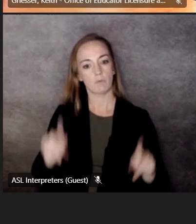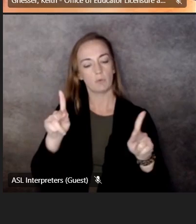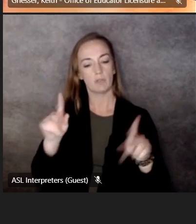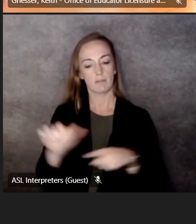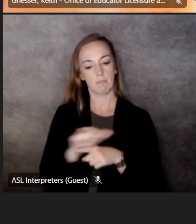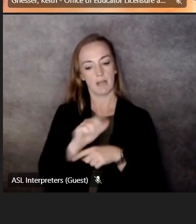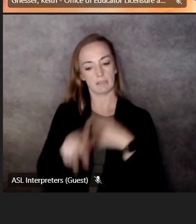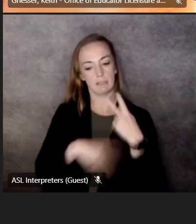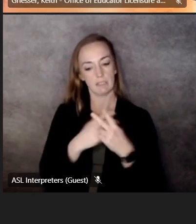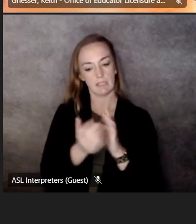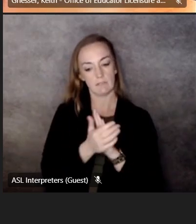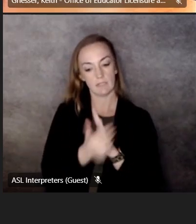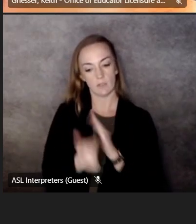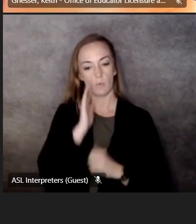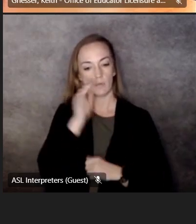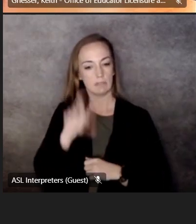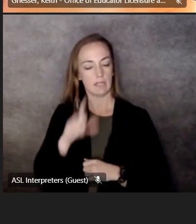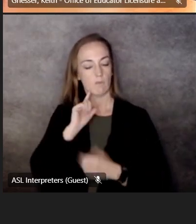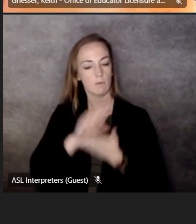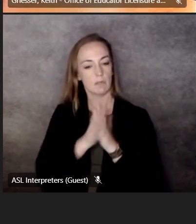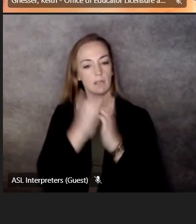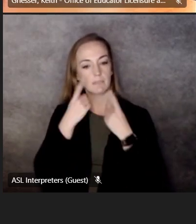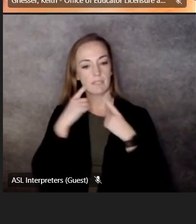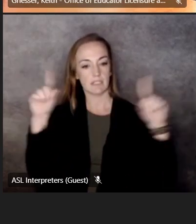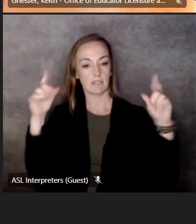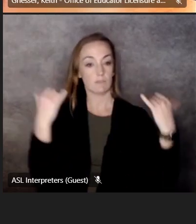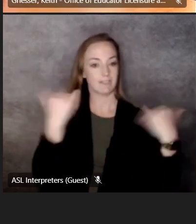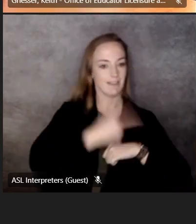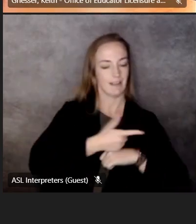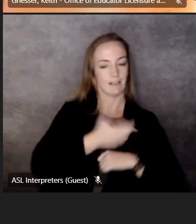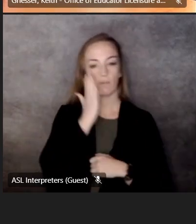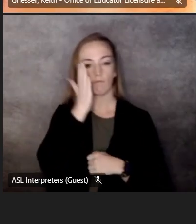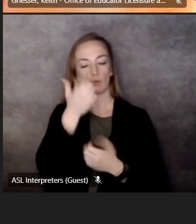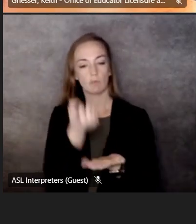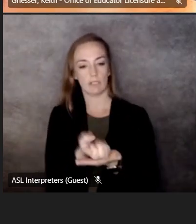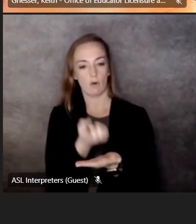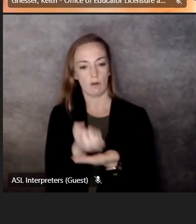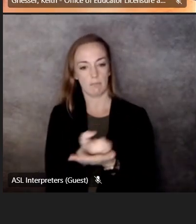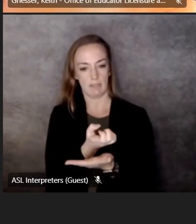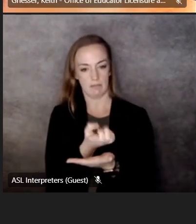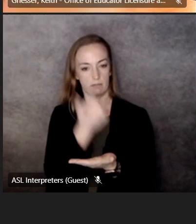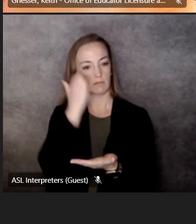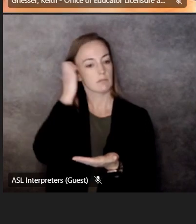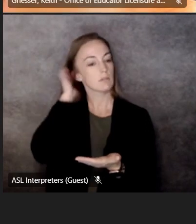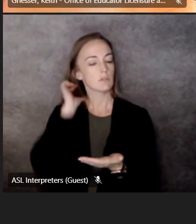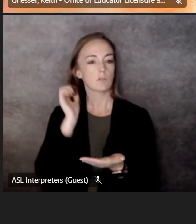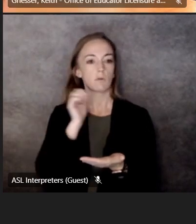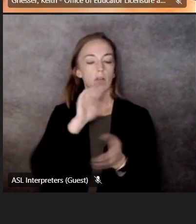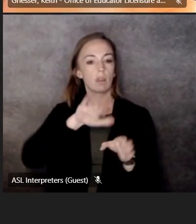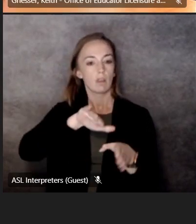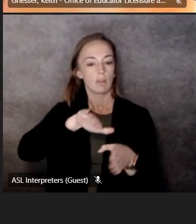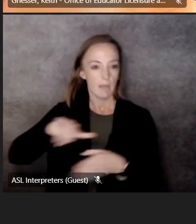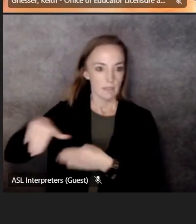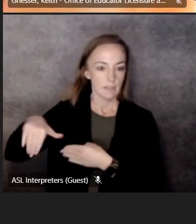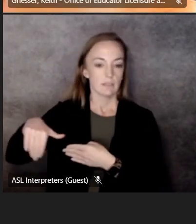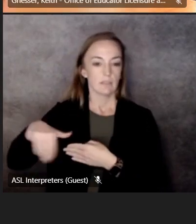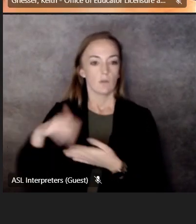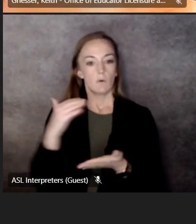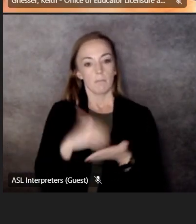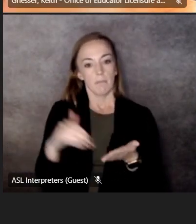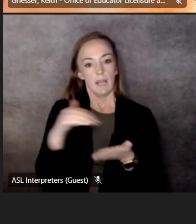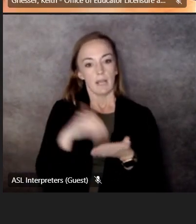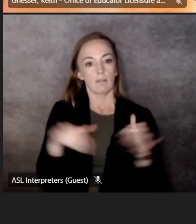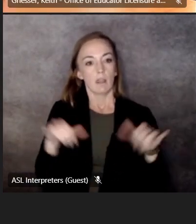be successful in today's and certainly in a future economy. So moving us past repetitive, routine,